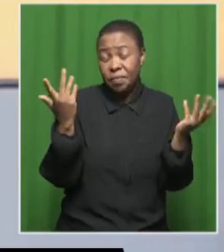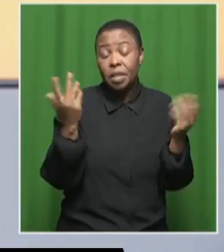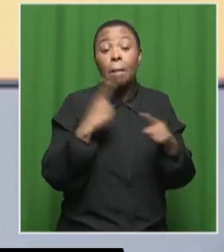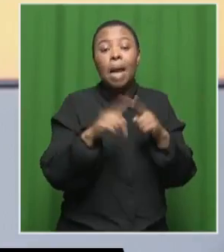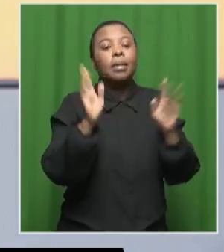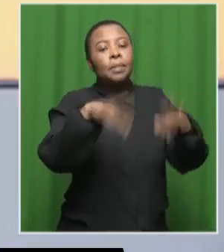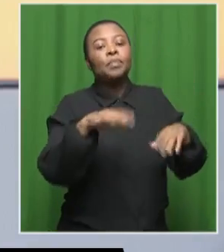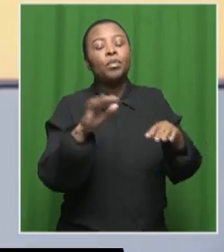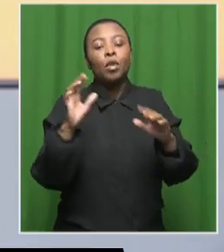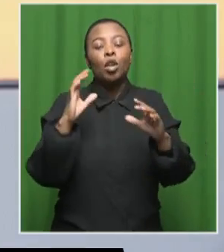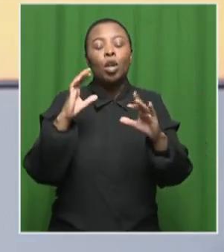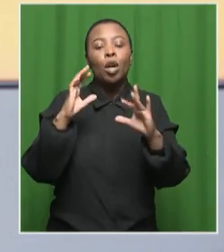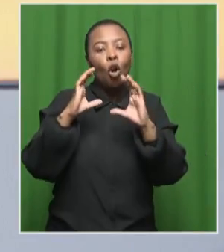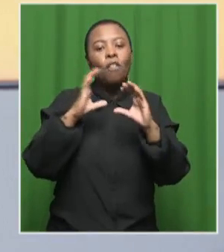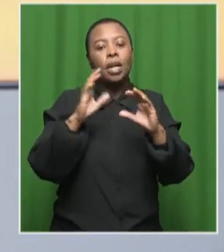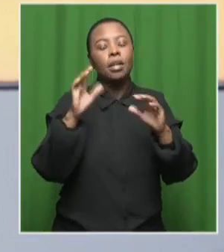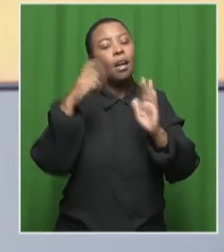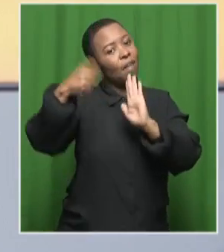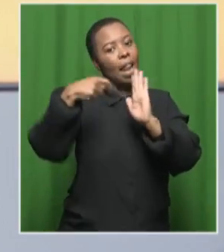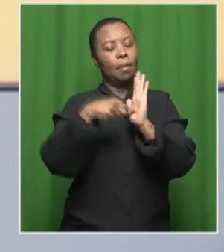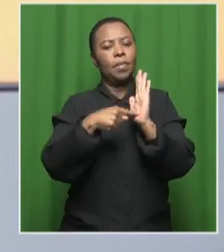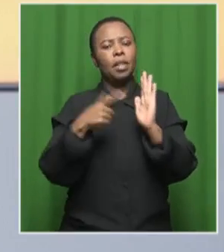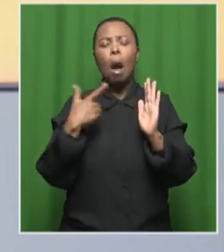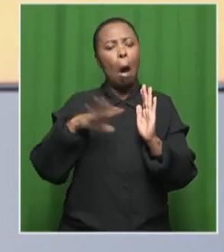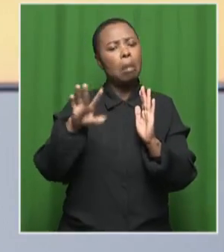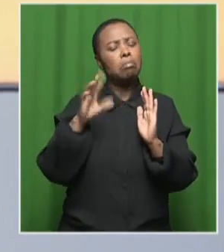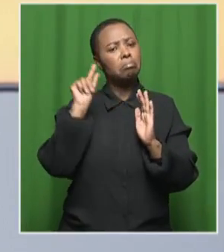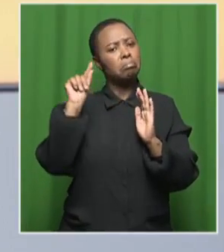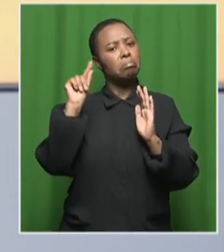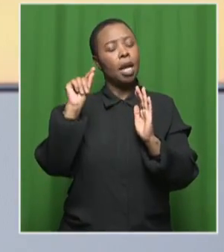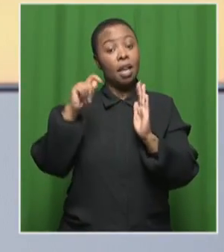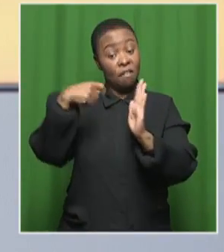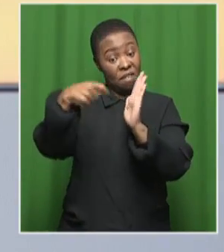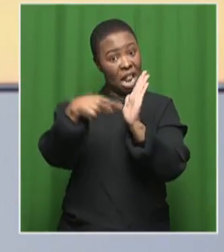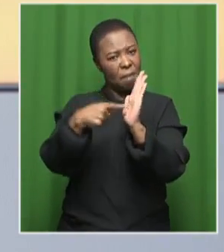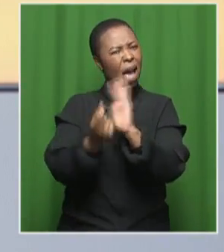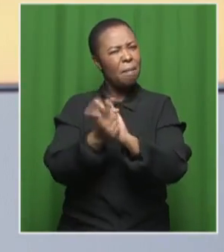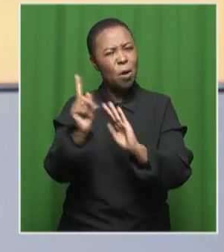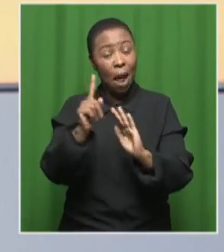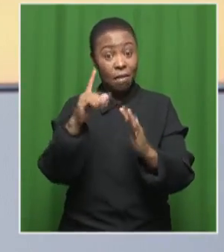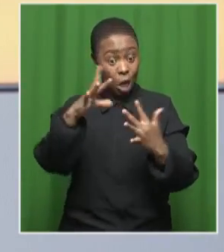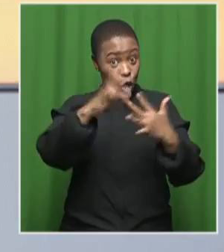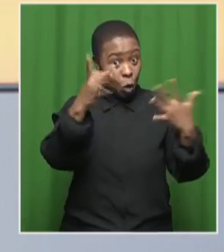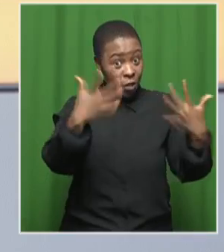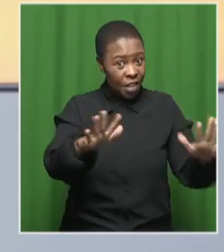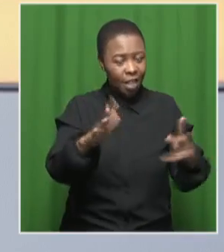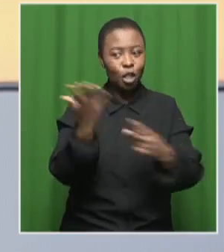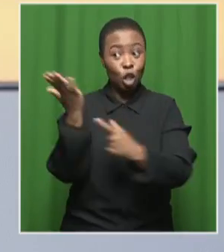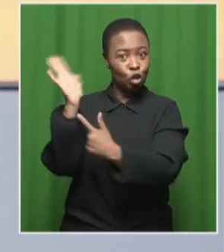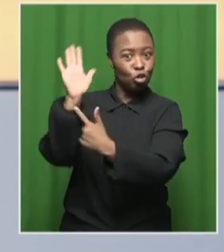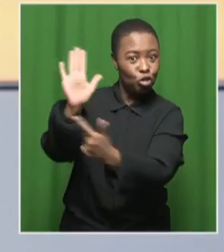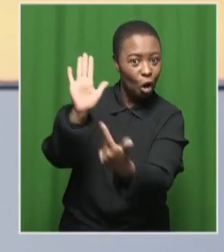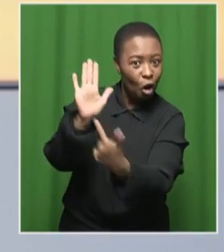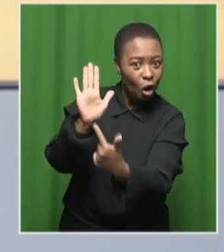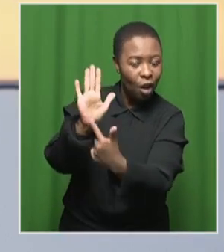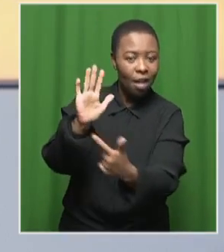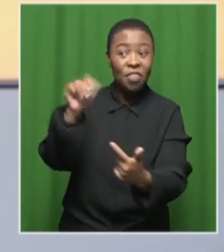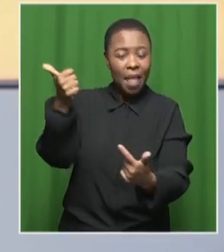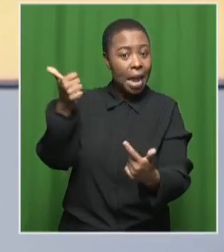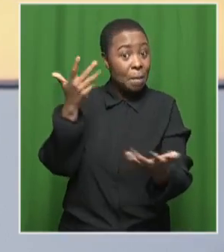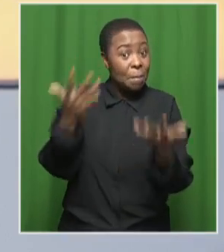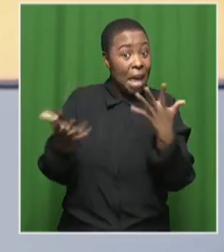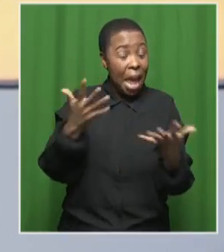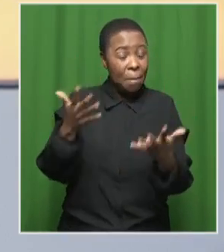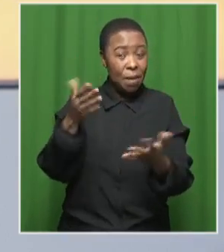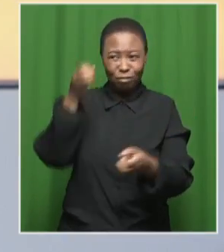onto the conversation about the films, because I'm interested to see what happens to these films. So they get chosen, they get shown, and they may be brilliant,